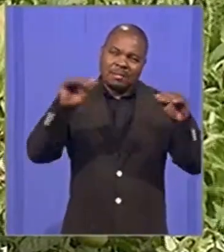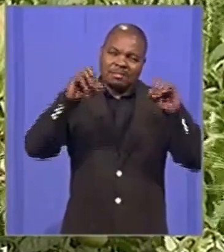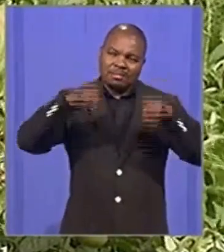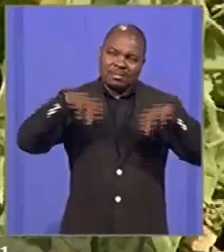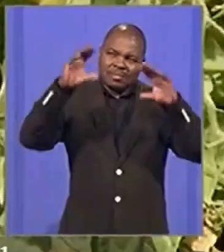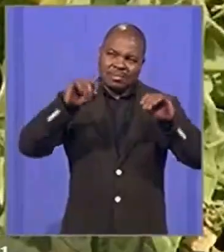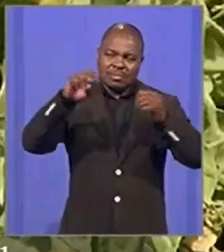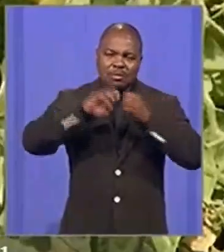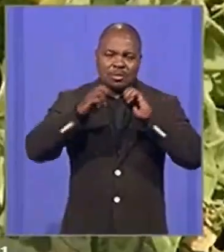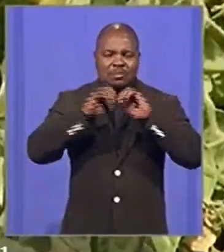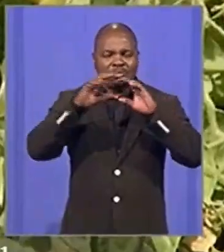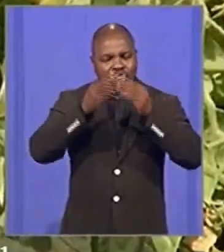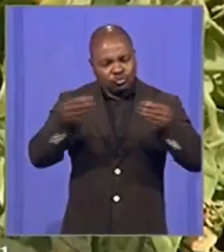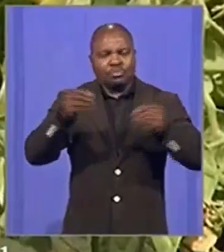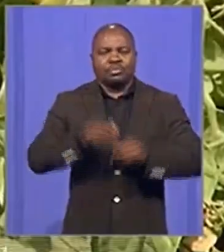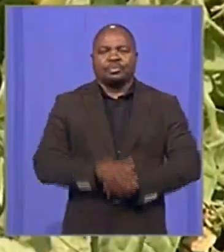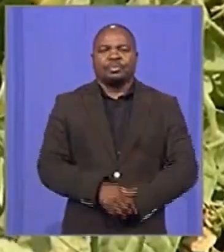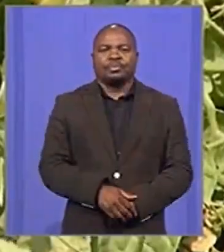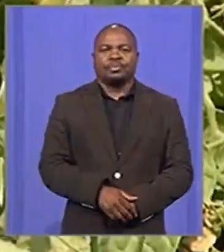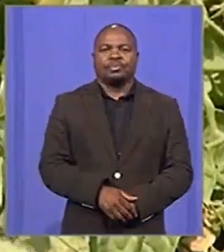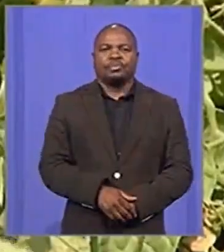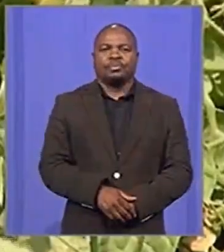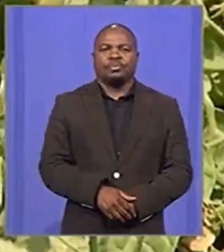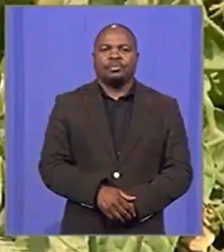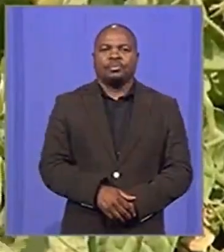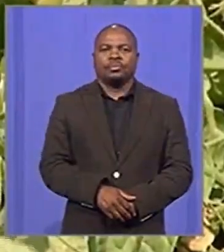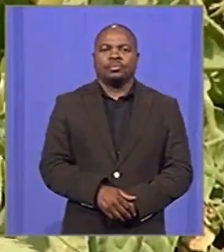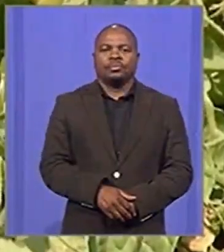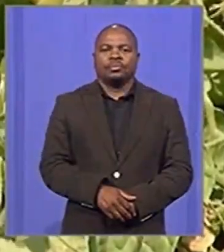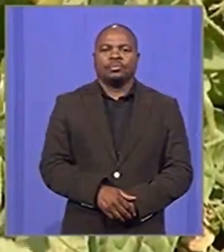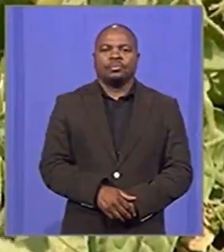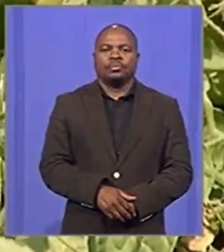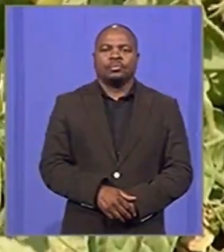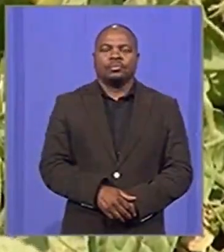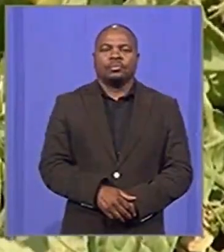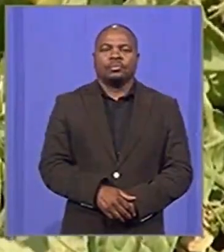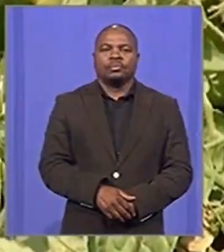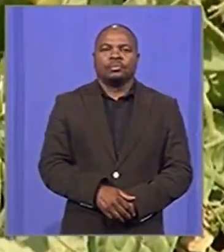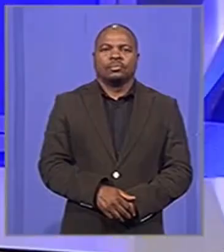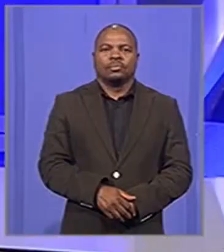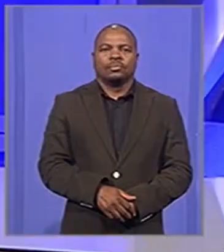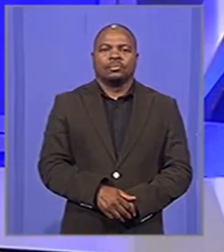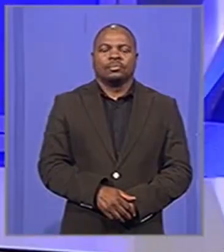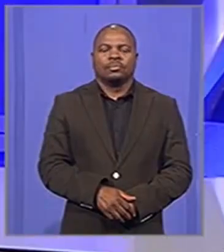borataro la go kgaoga ga motlakase. Ke Katlegong Yone wa dikgang tsa SABC, Polokwane.